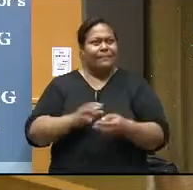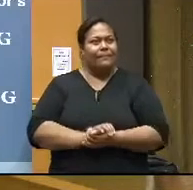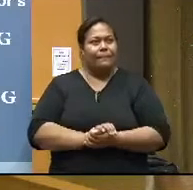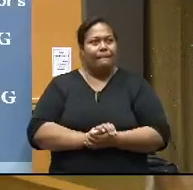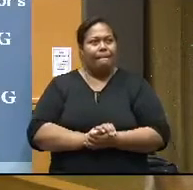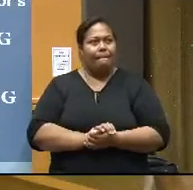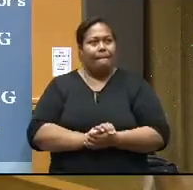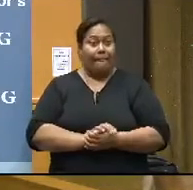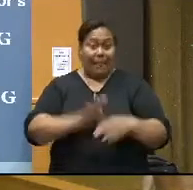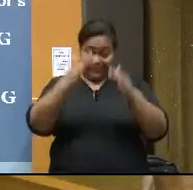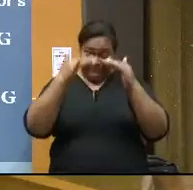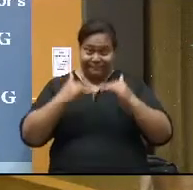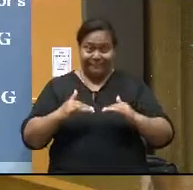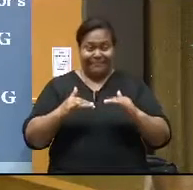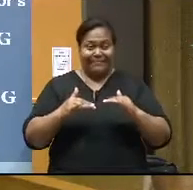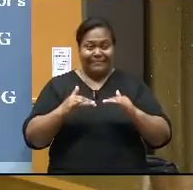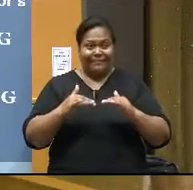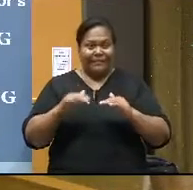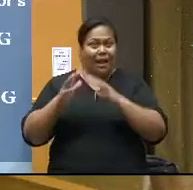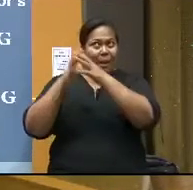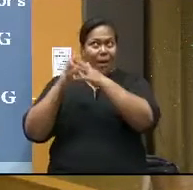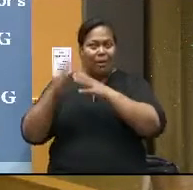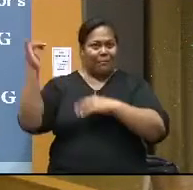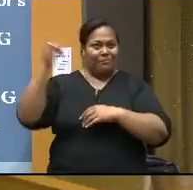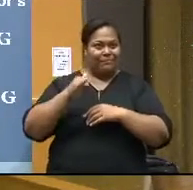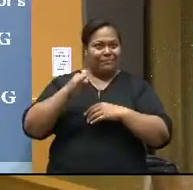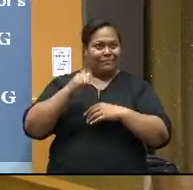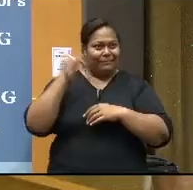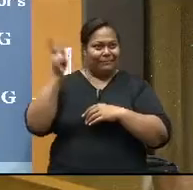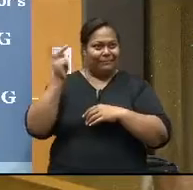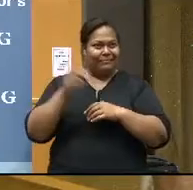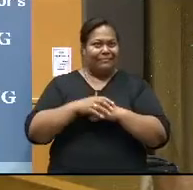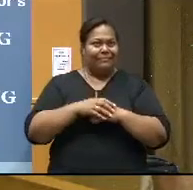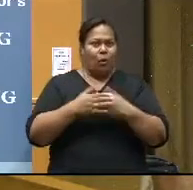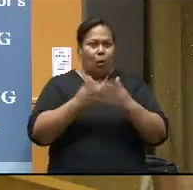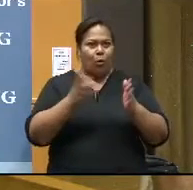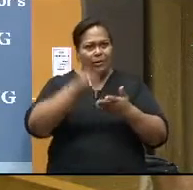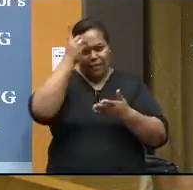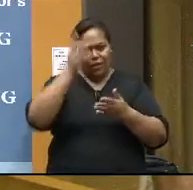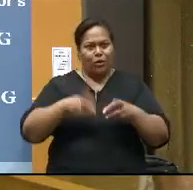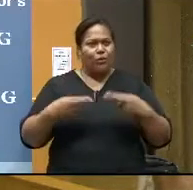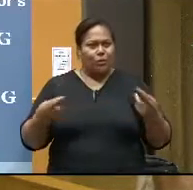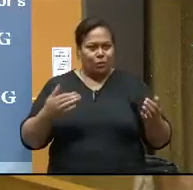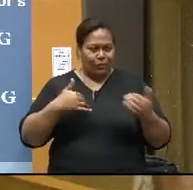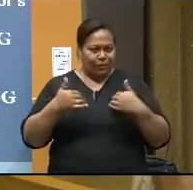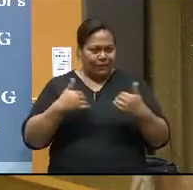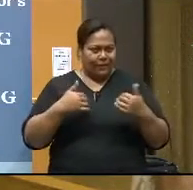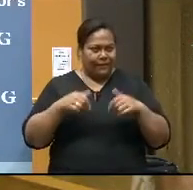Following year was McIntosh, talk about innovation represented by Open Educational Resources